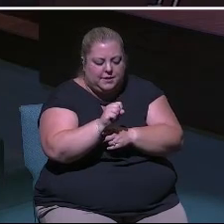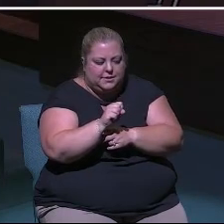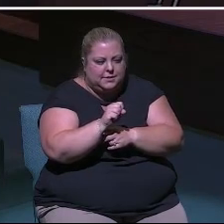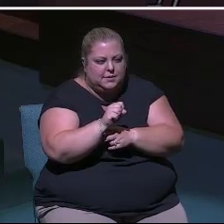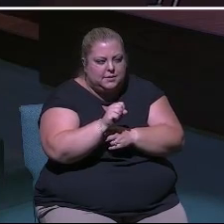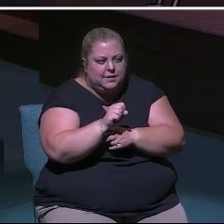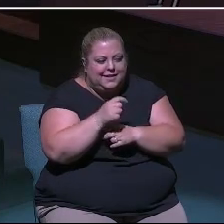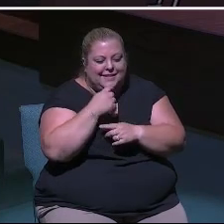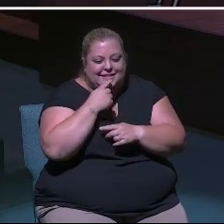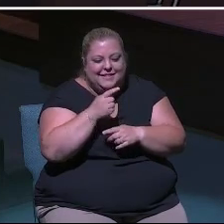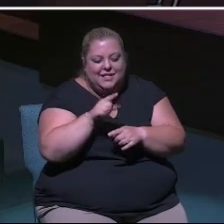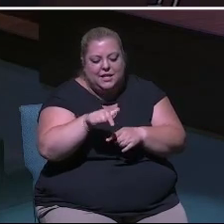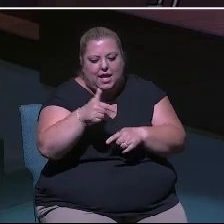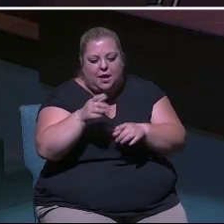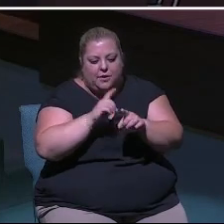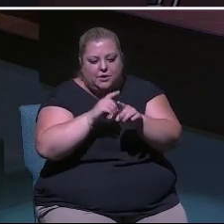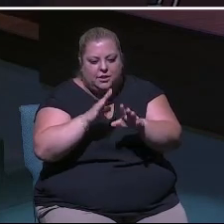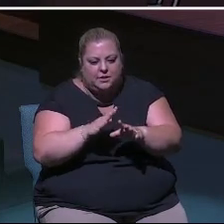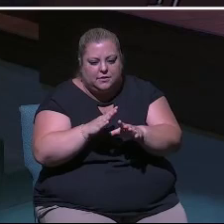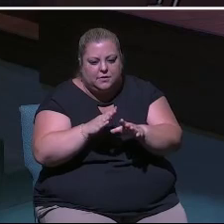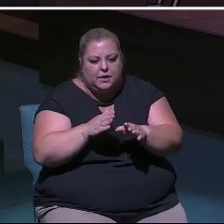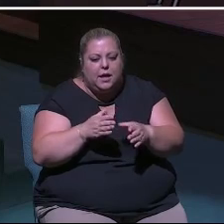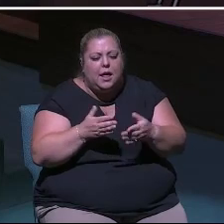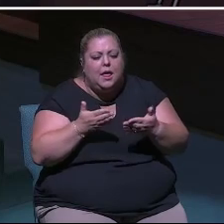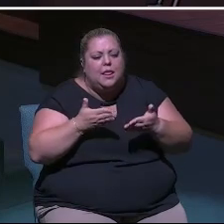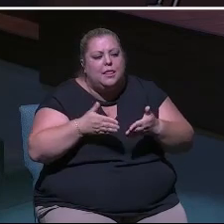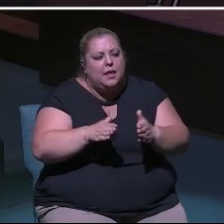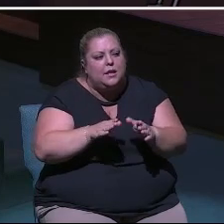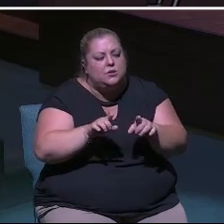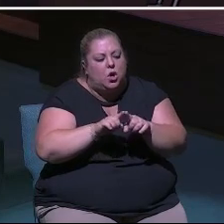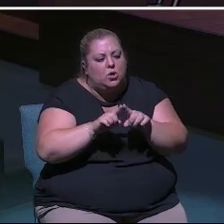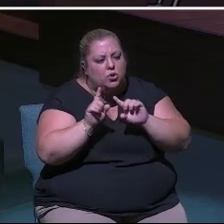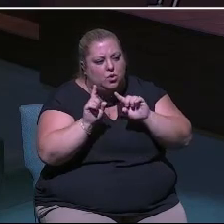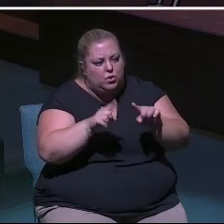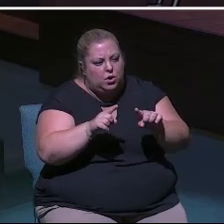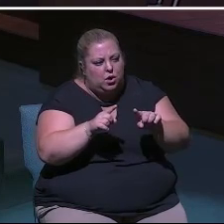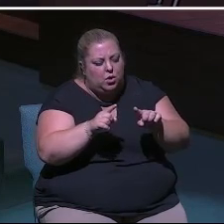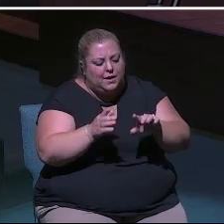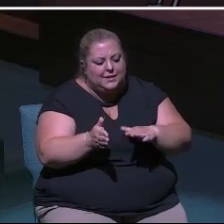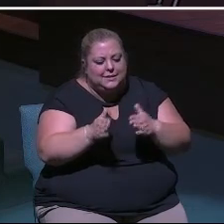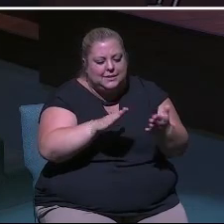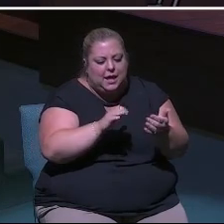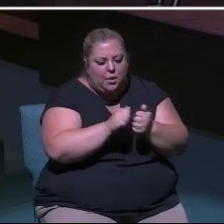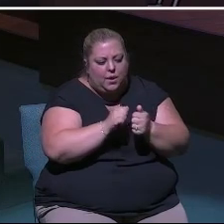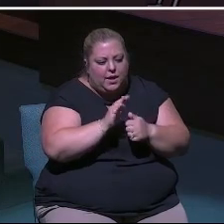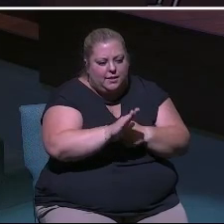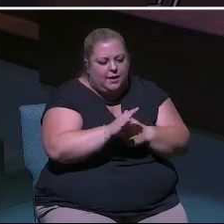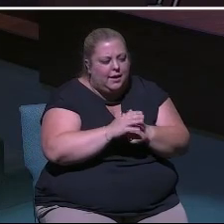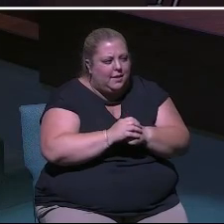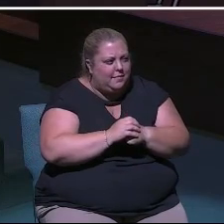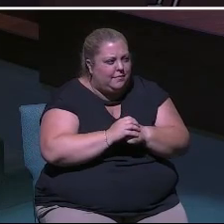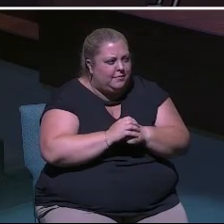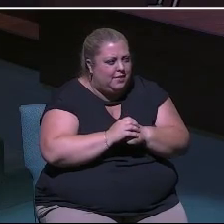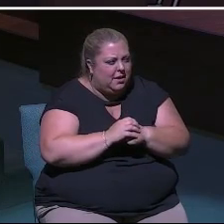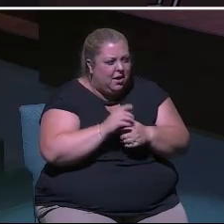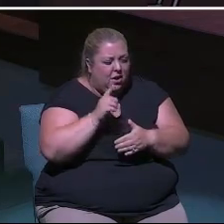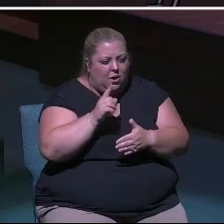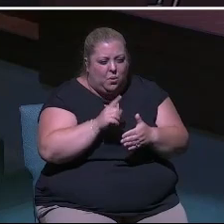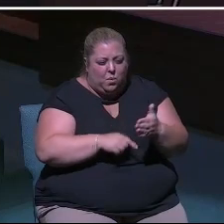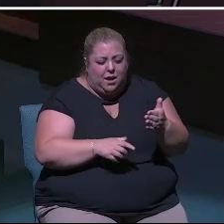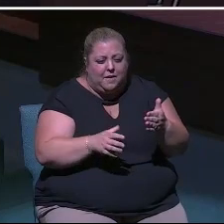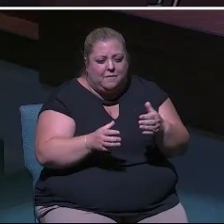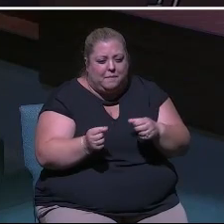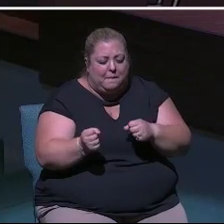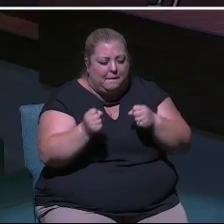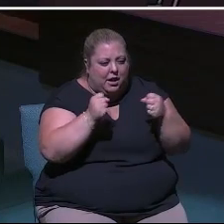said unto his fellow disciples, let us also go that we may die with him. What a powerfully brave